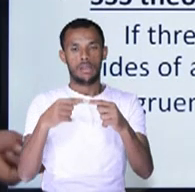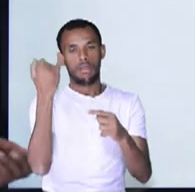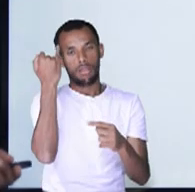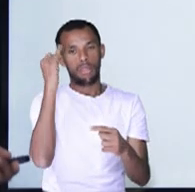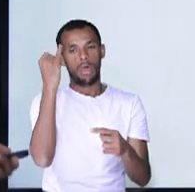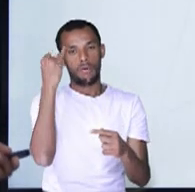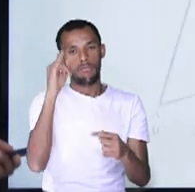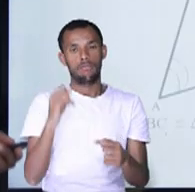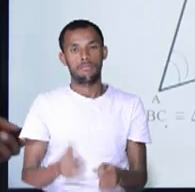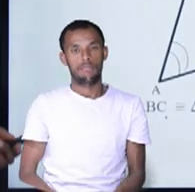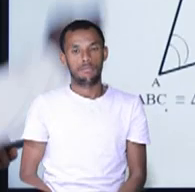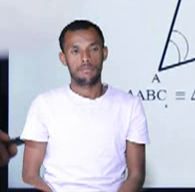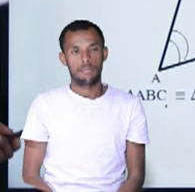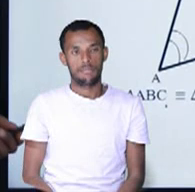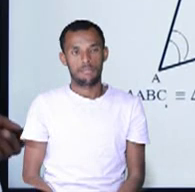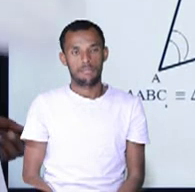theorem.